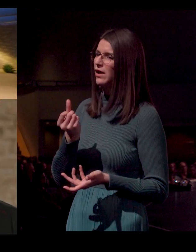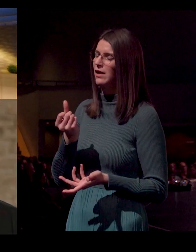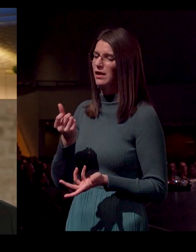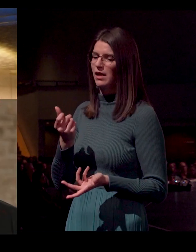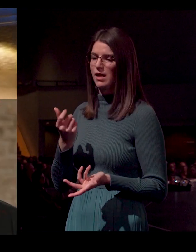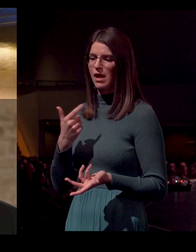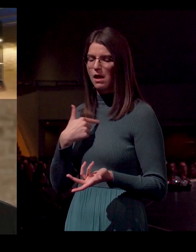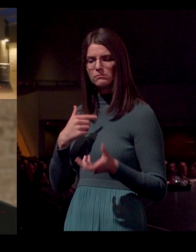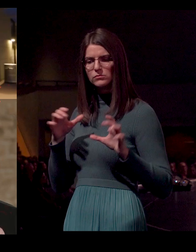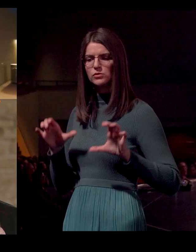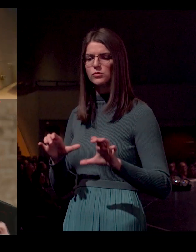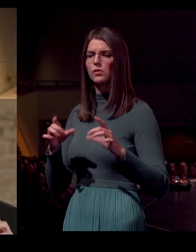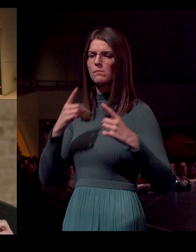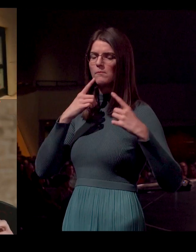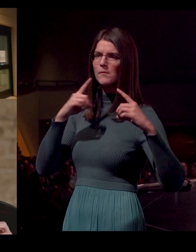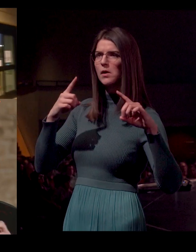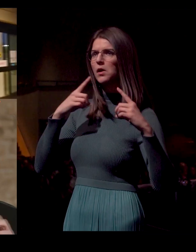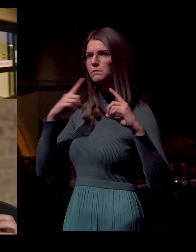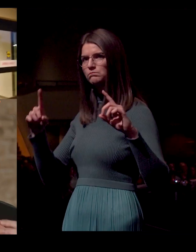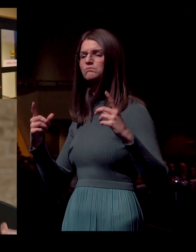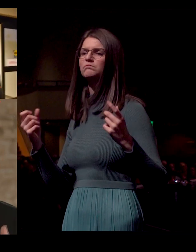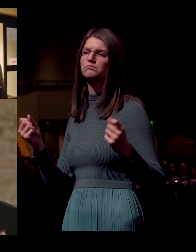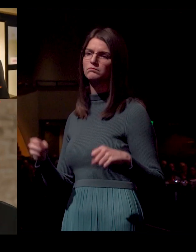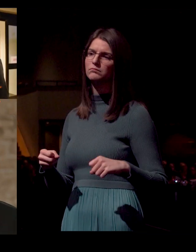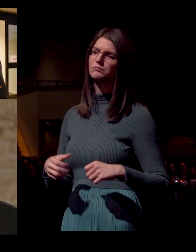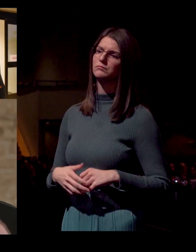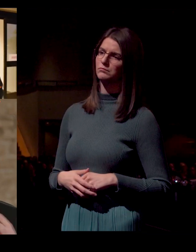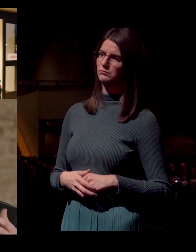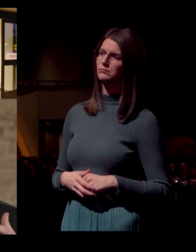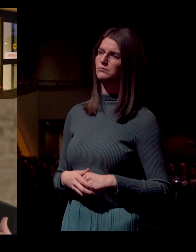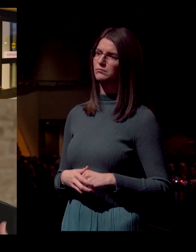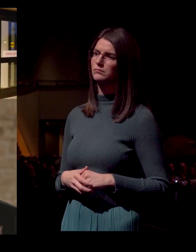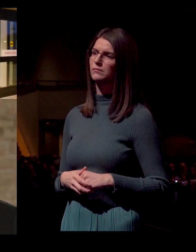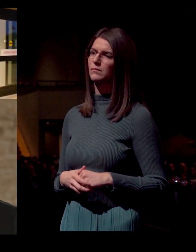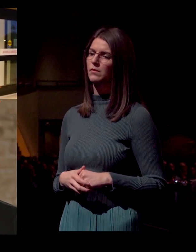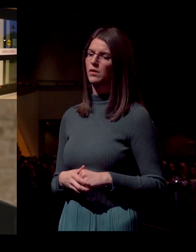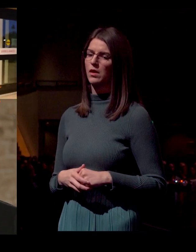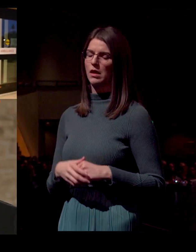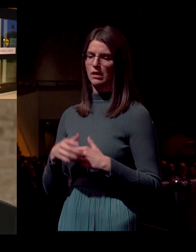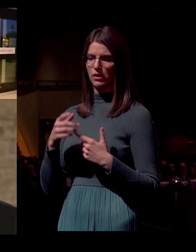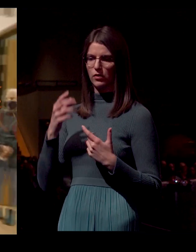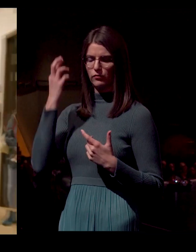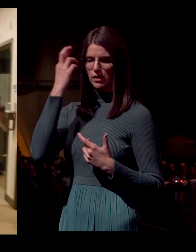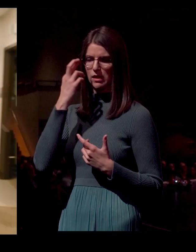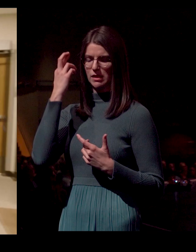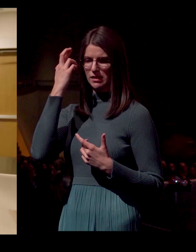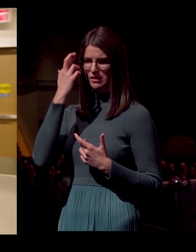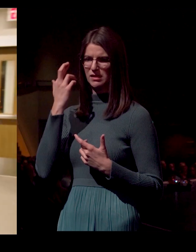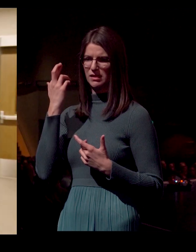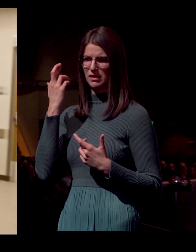And one by one, I started really realizing the level of the stress, et cetera.